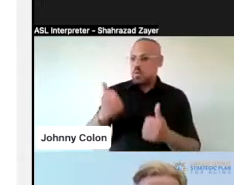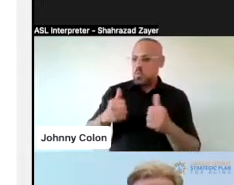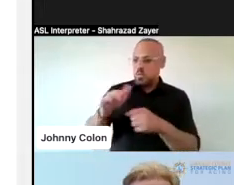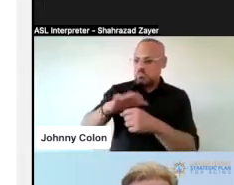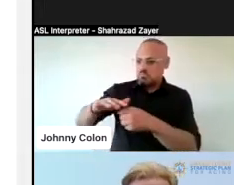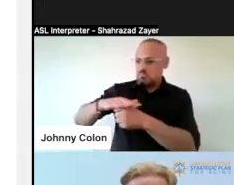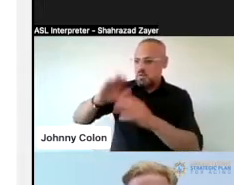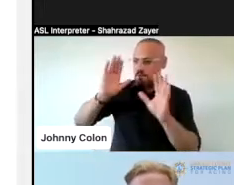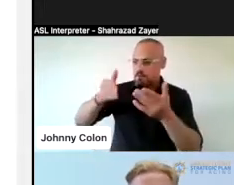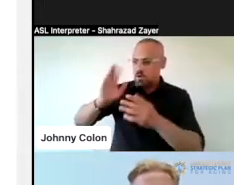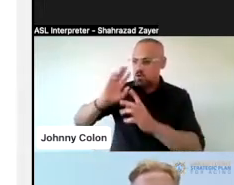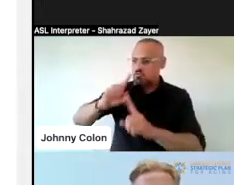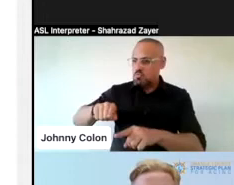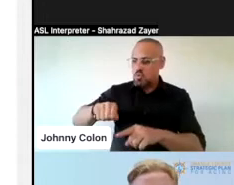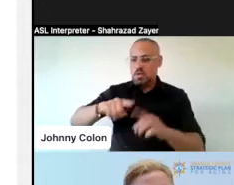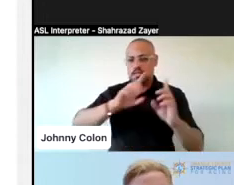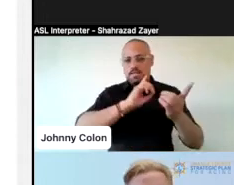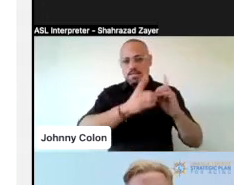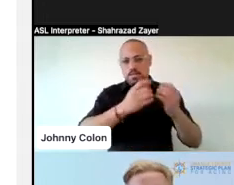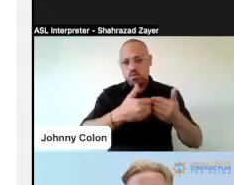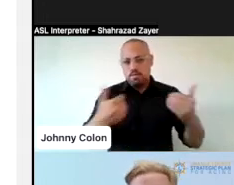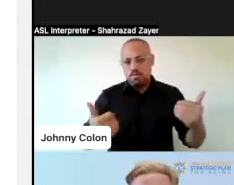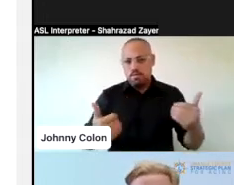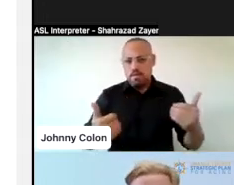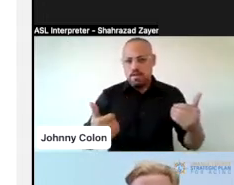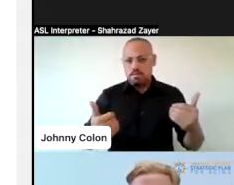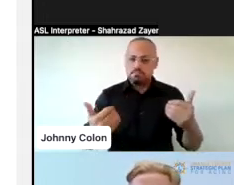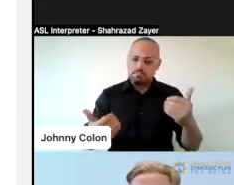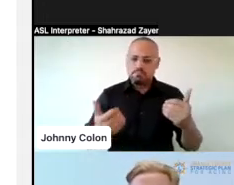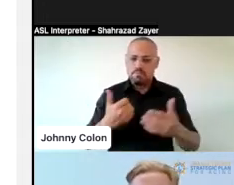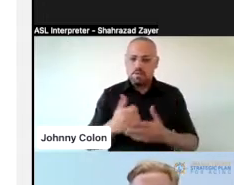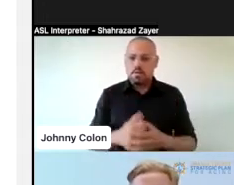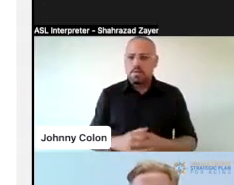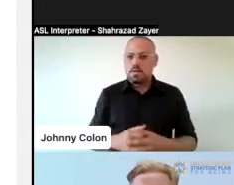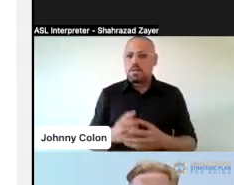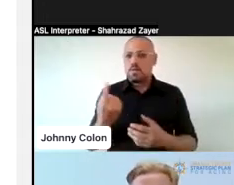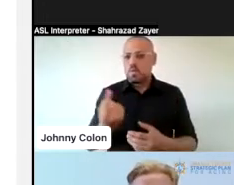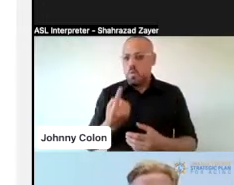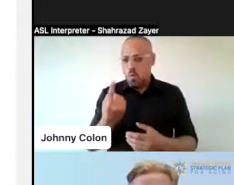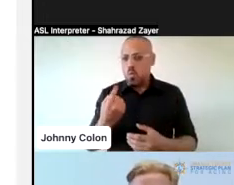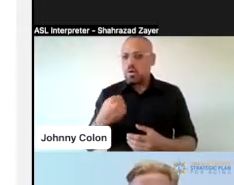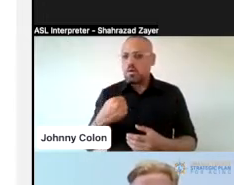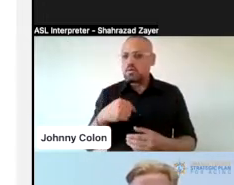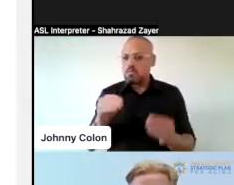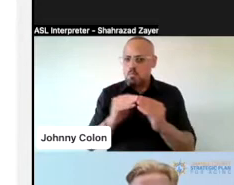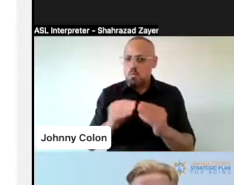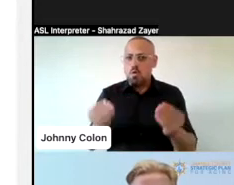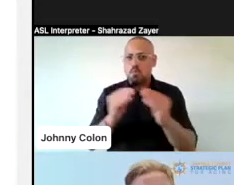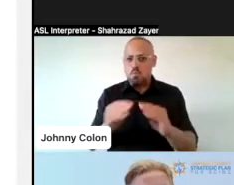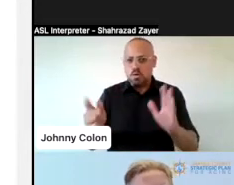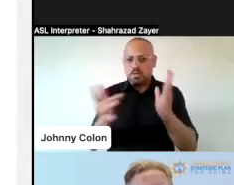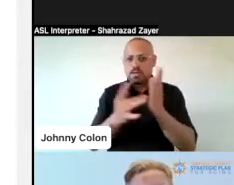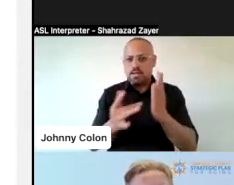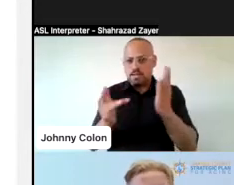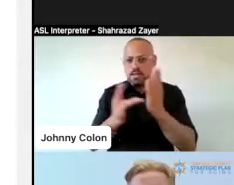on, the digital divide seemed an obvious choice. We're all using more and more technology, and